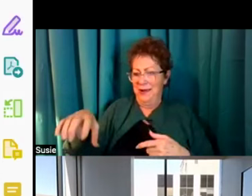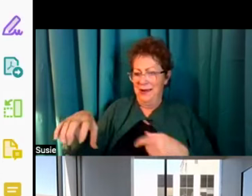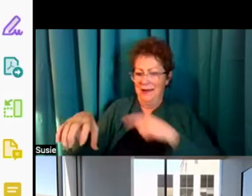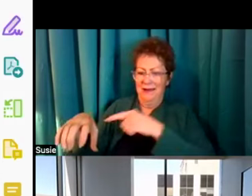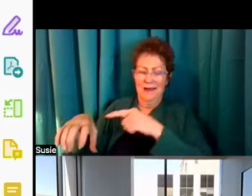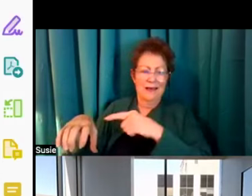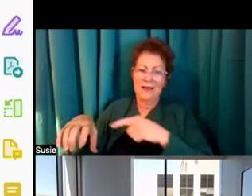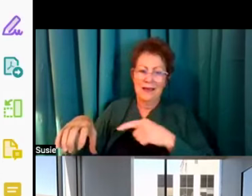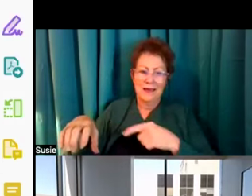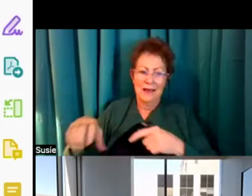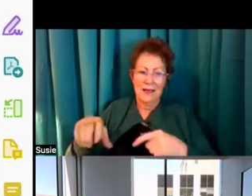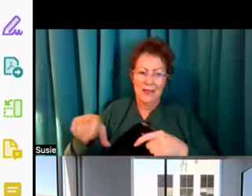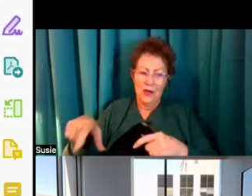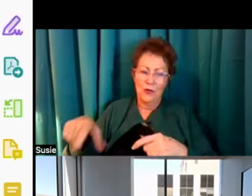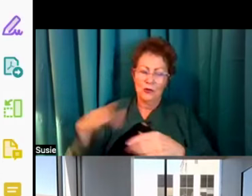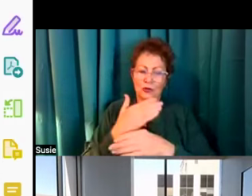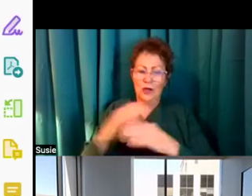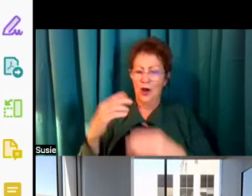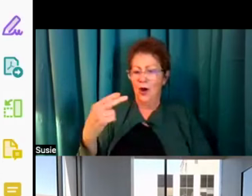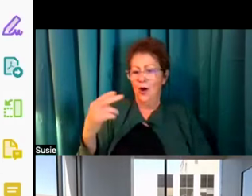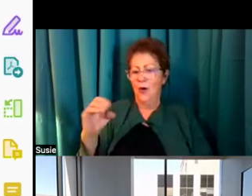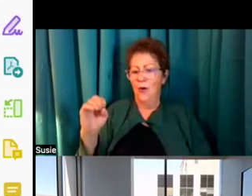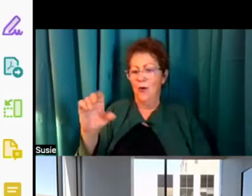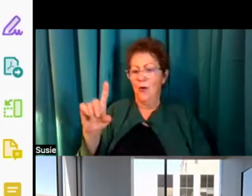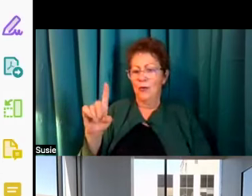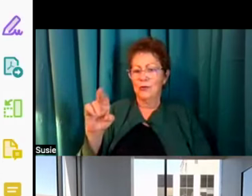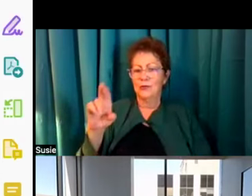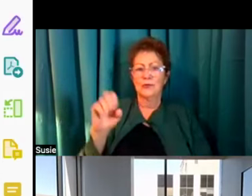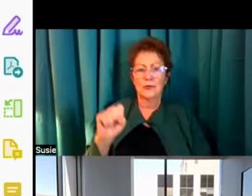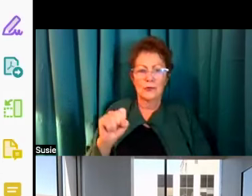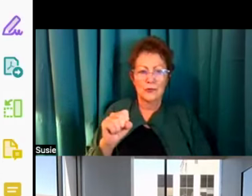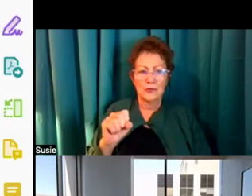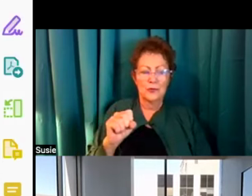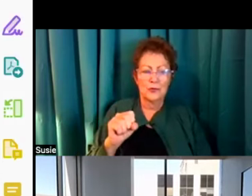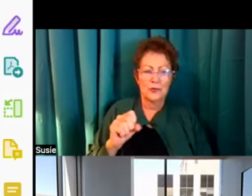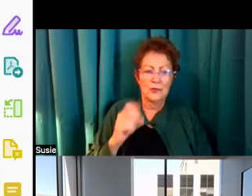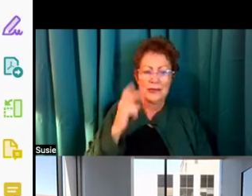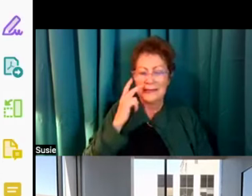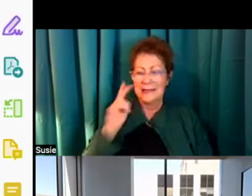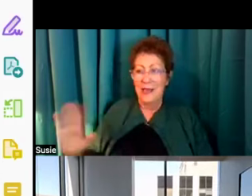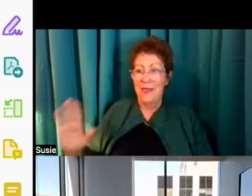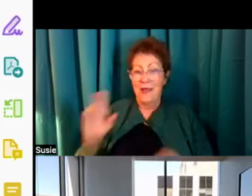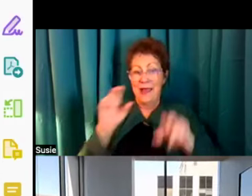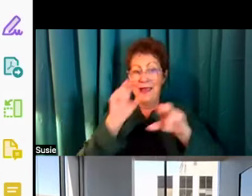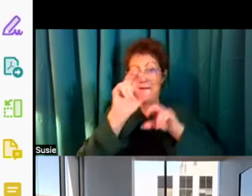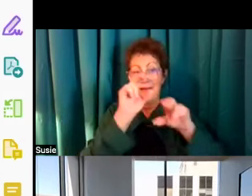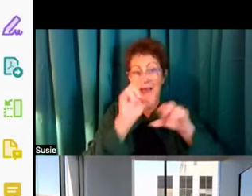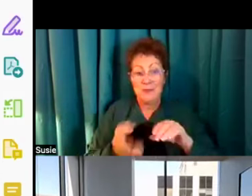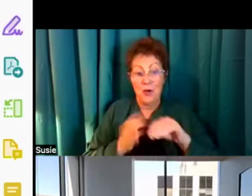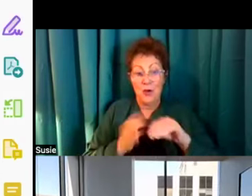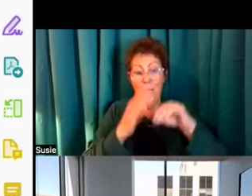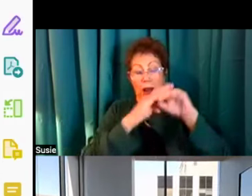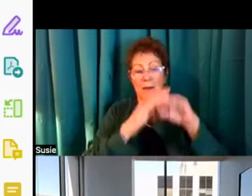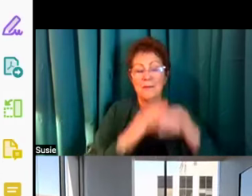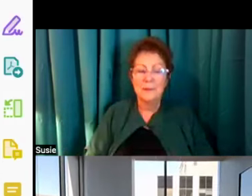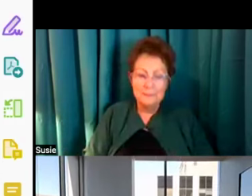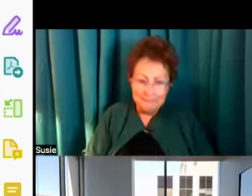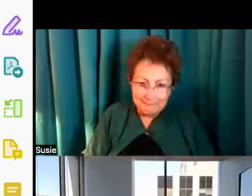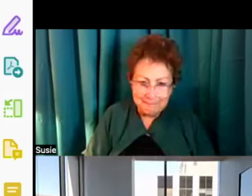shareholders, and those shareholders are seeing their investment value go up as a result of